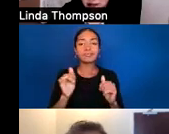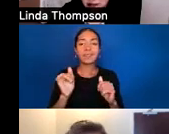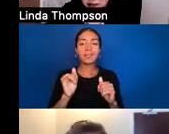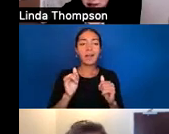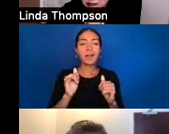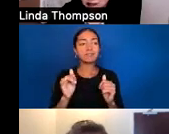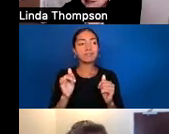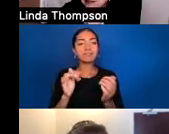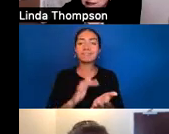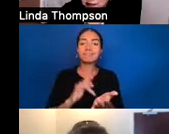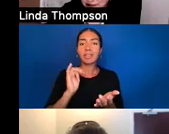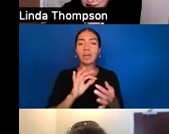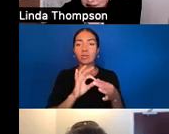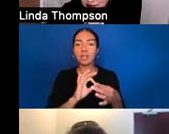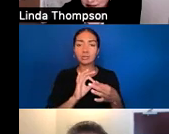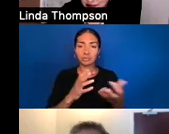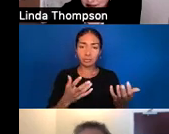makes sense. I think it's